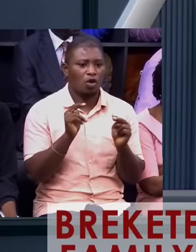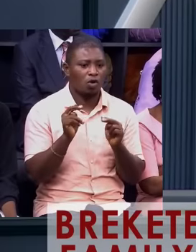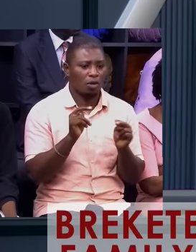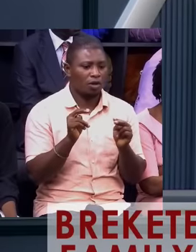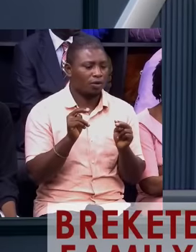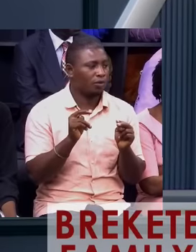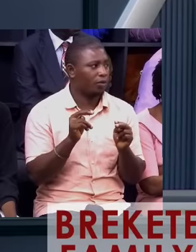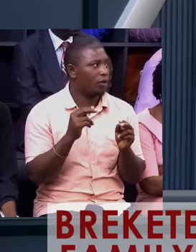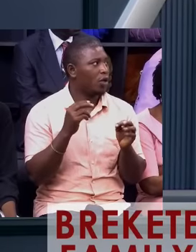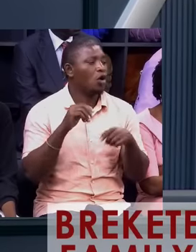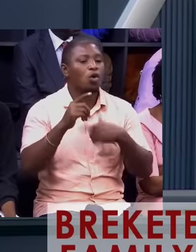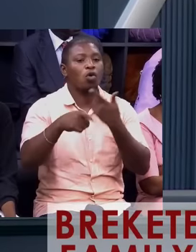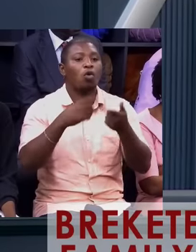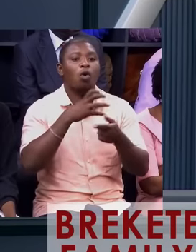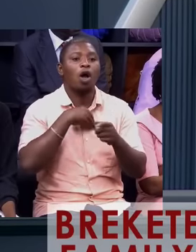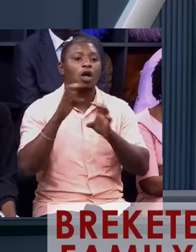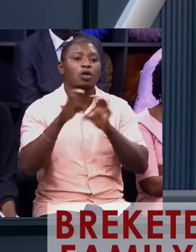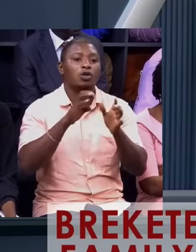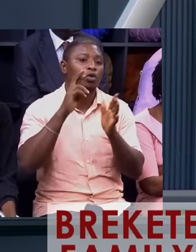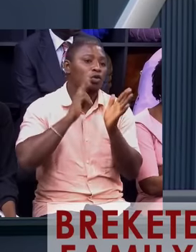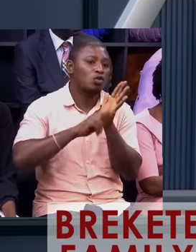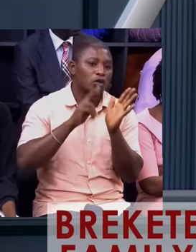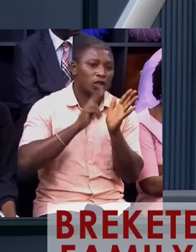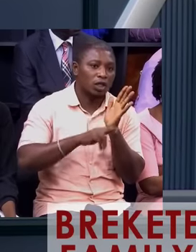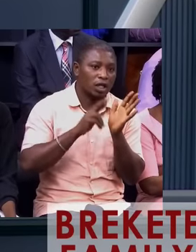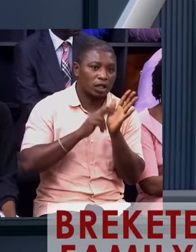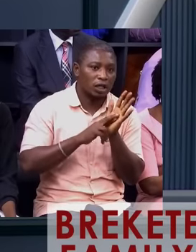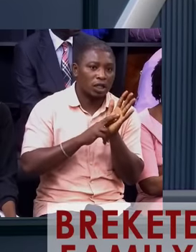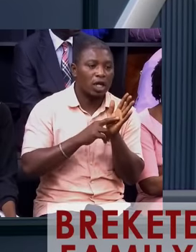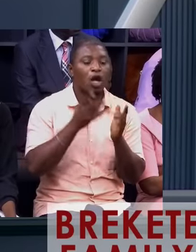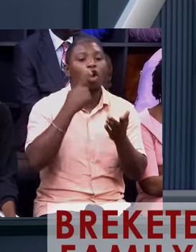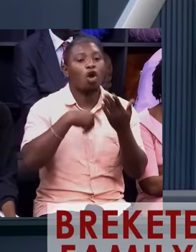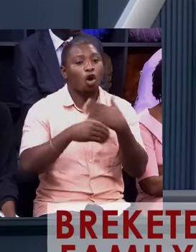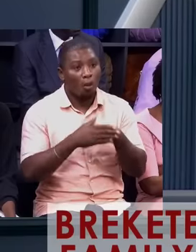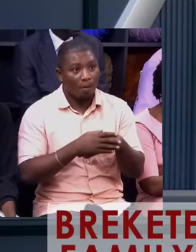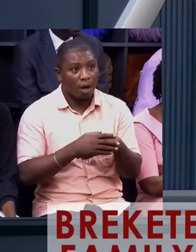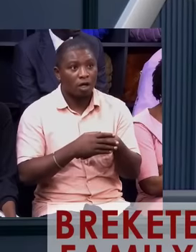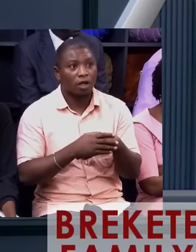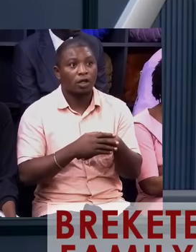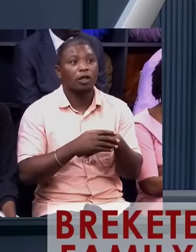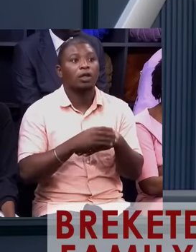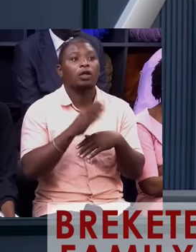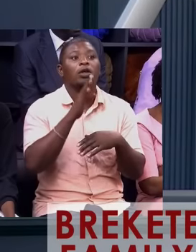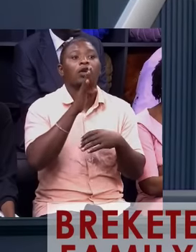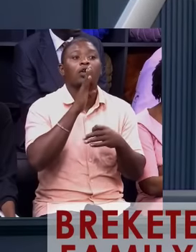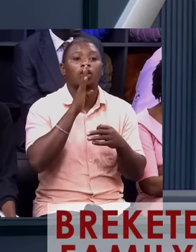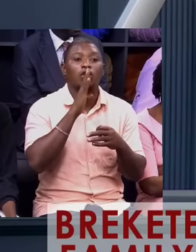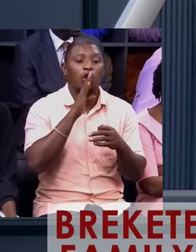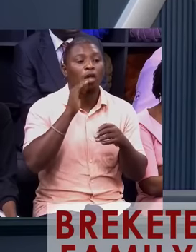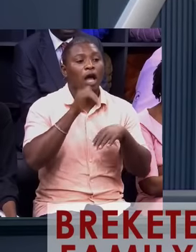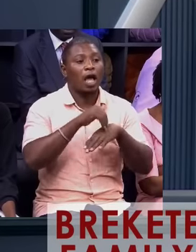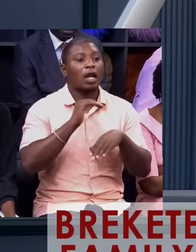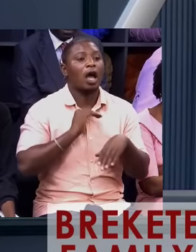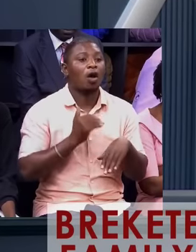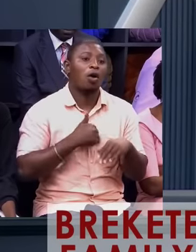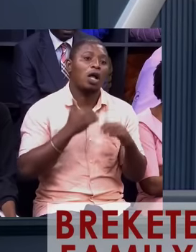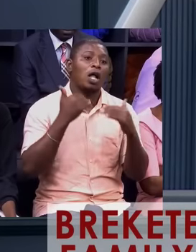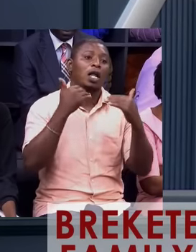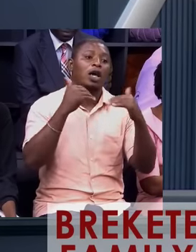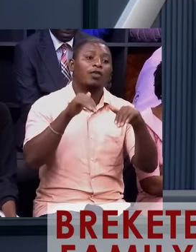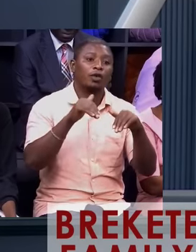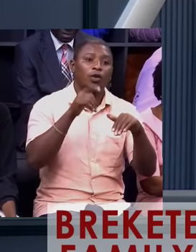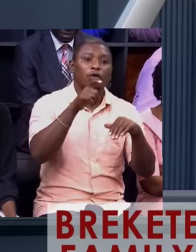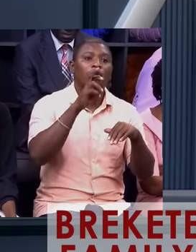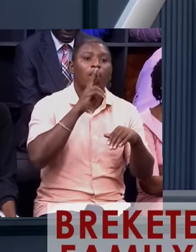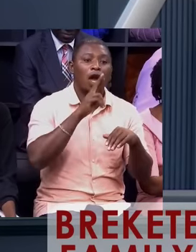noras go do research make you come back talk come talk at our level you